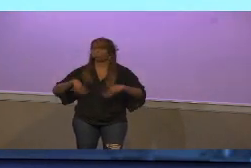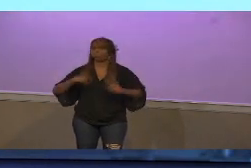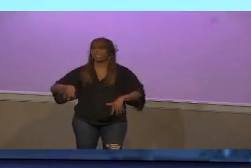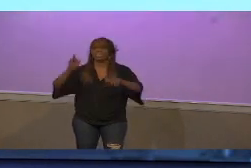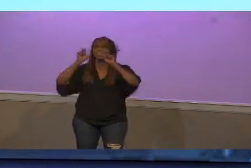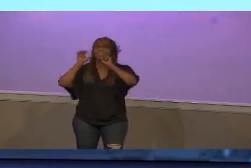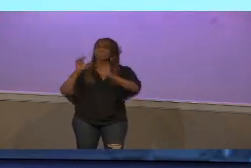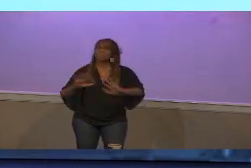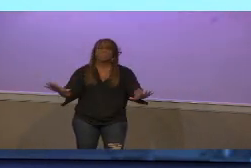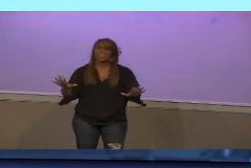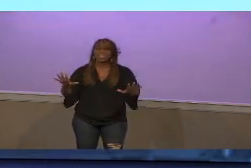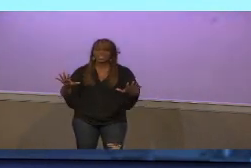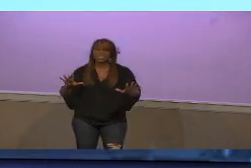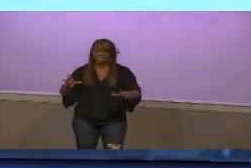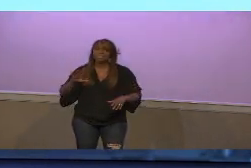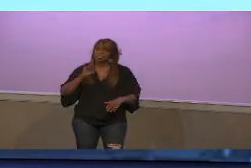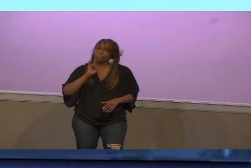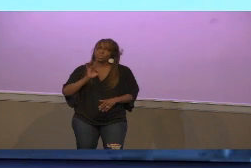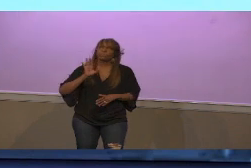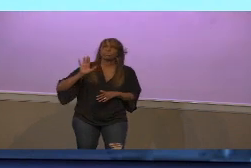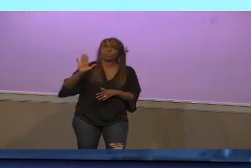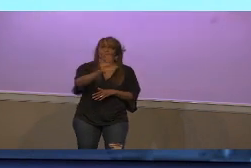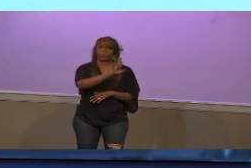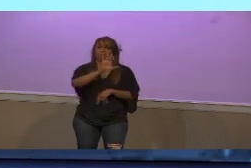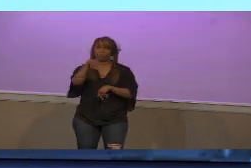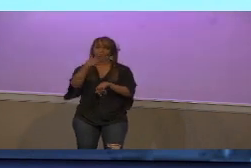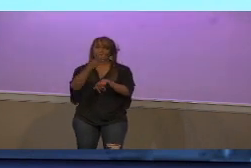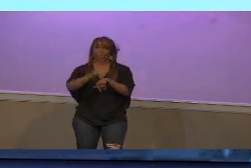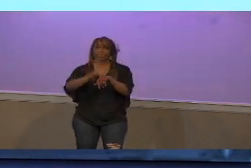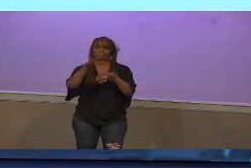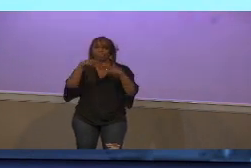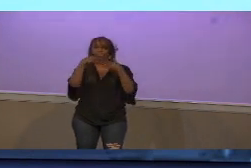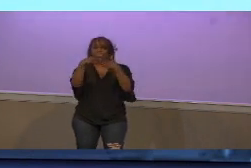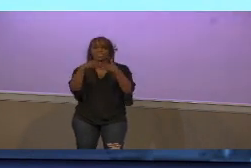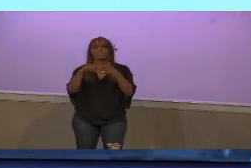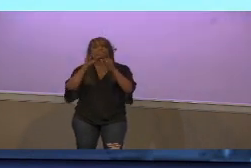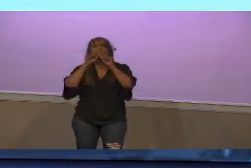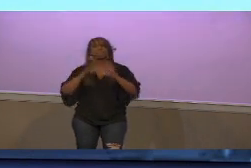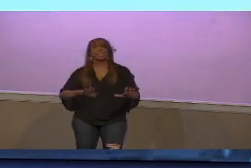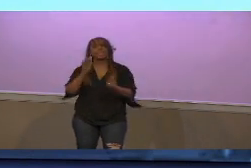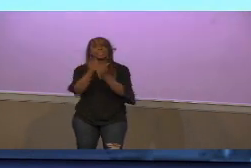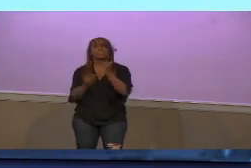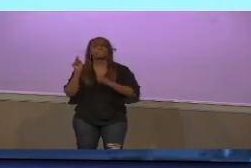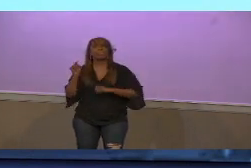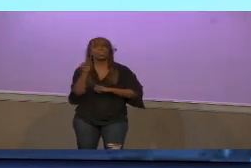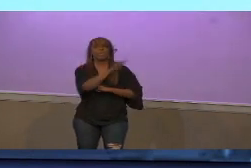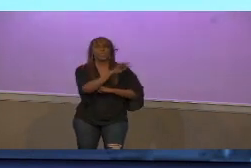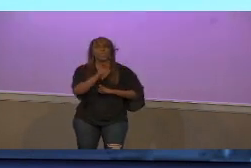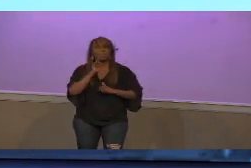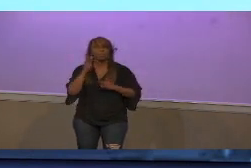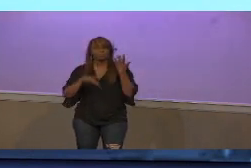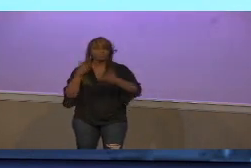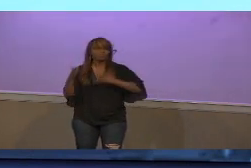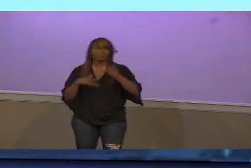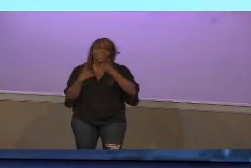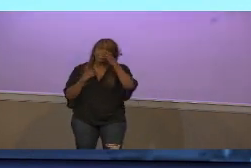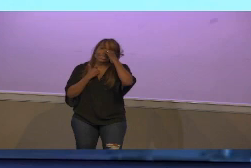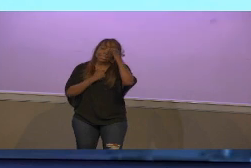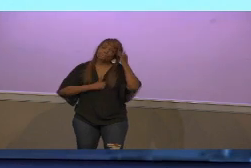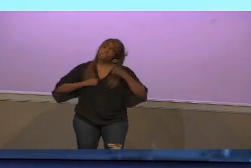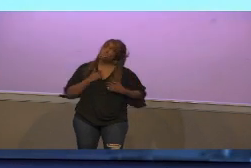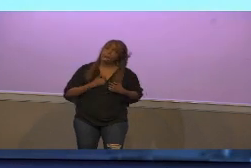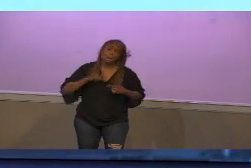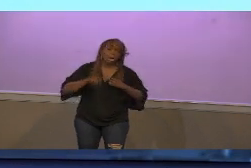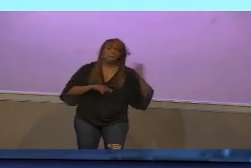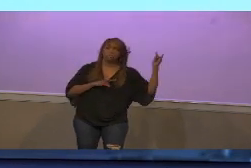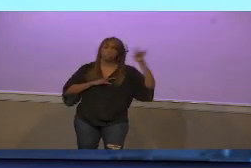things through your leadership. Bless each and every one of you. It's our joy to be here. And you know, I'm sorry that I could not